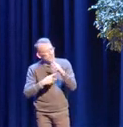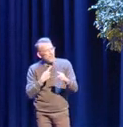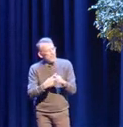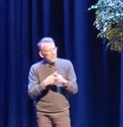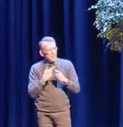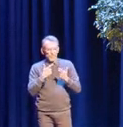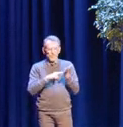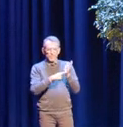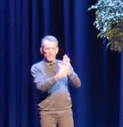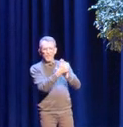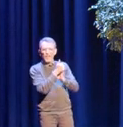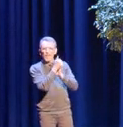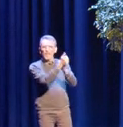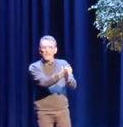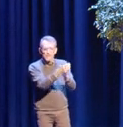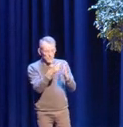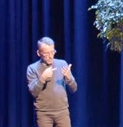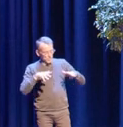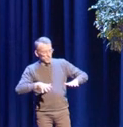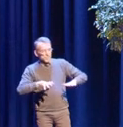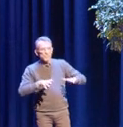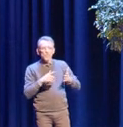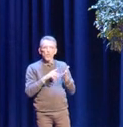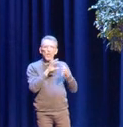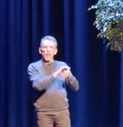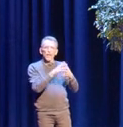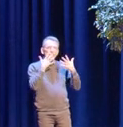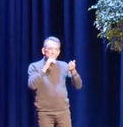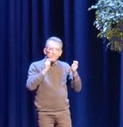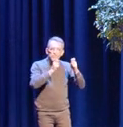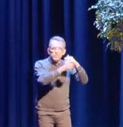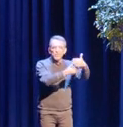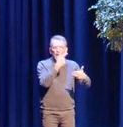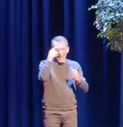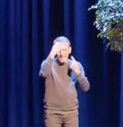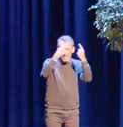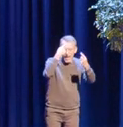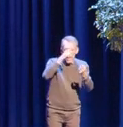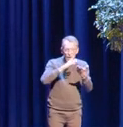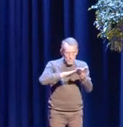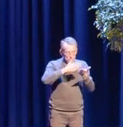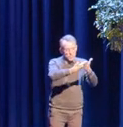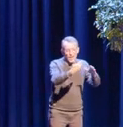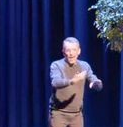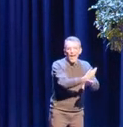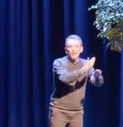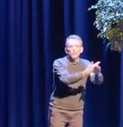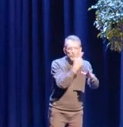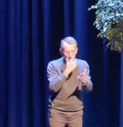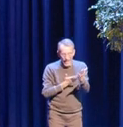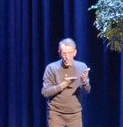sustainability research, and that the idea came from here. It really shows that ideas can move into action, they can occasionally cut